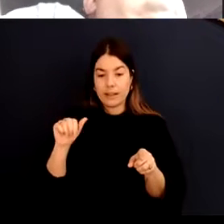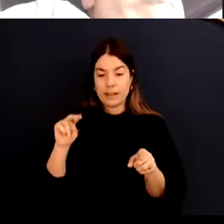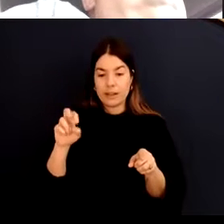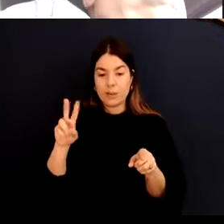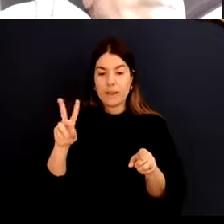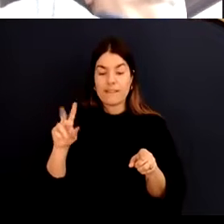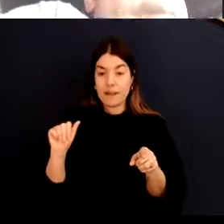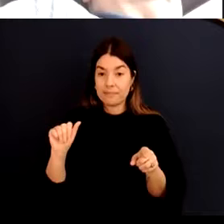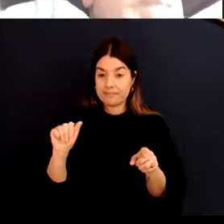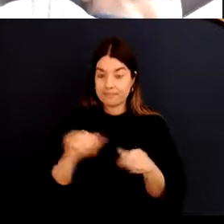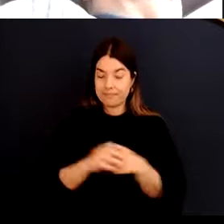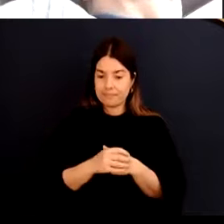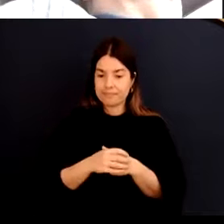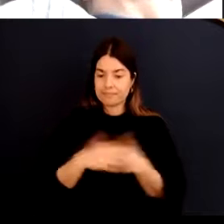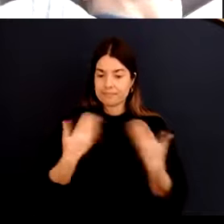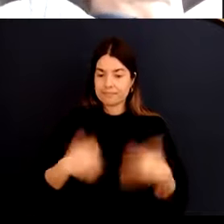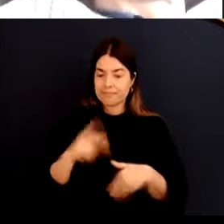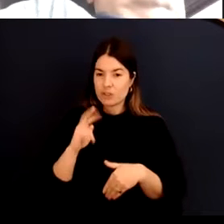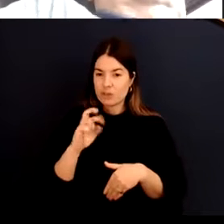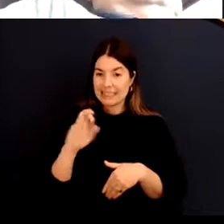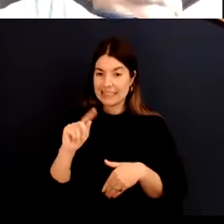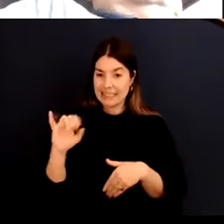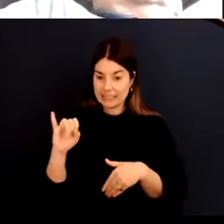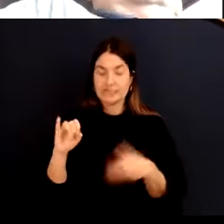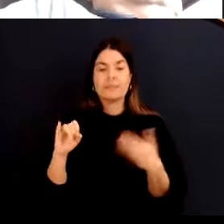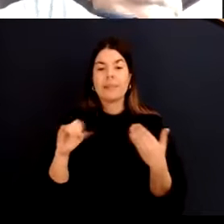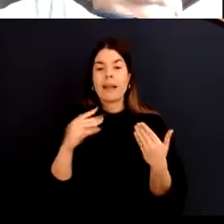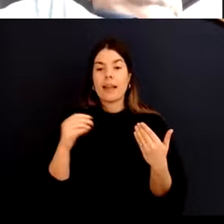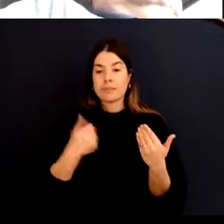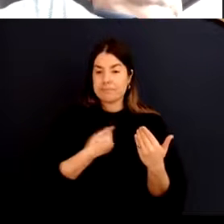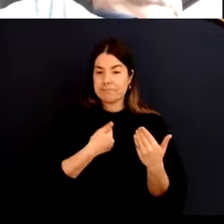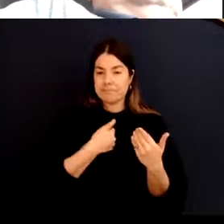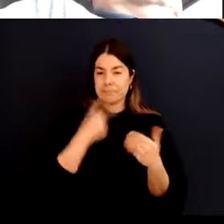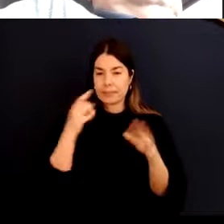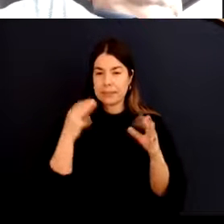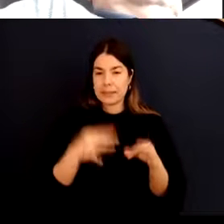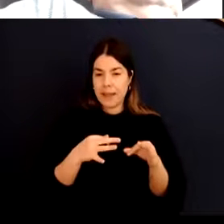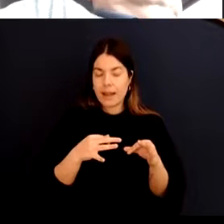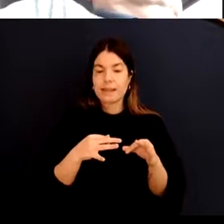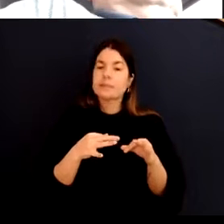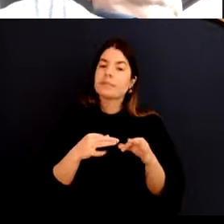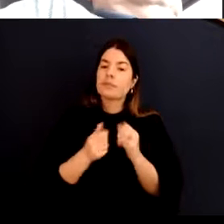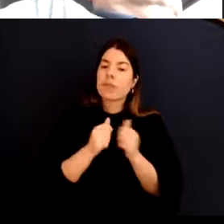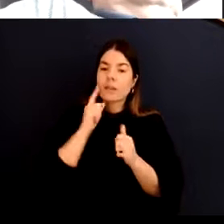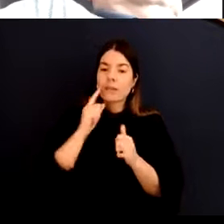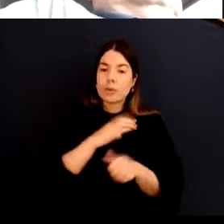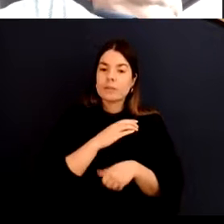Thank you. My name is Christy Villanueva, and I made a decision to run for city